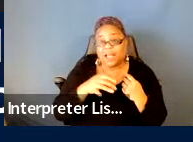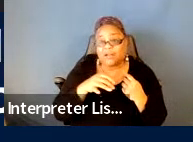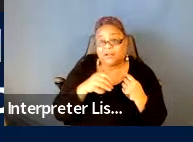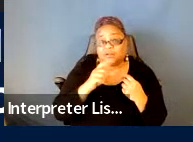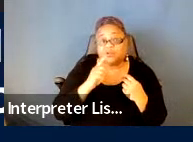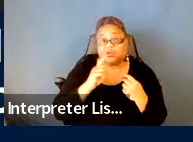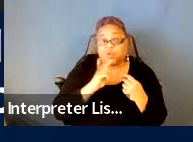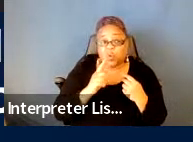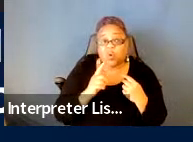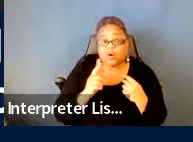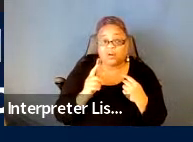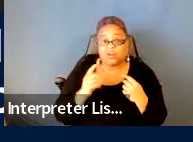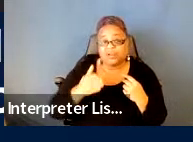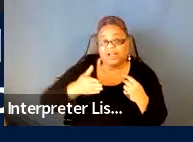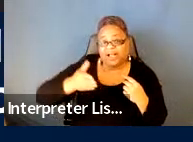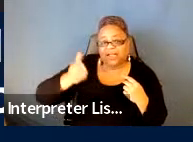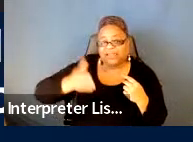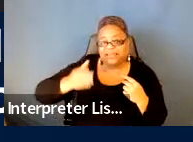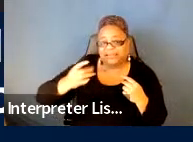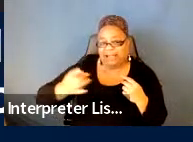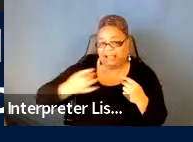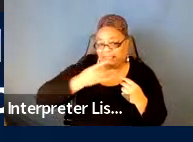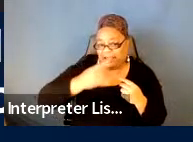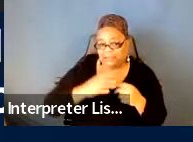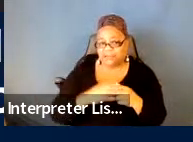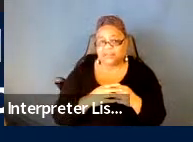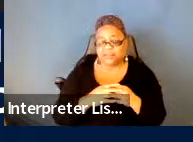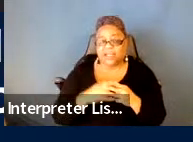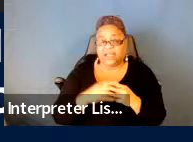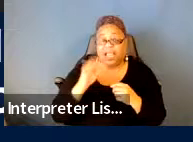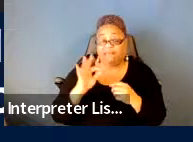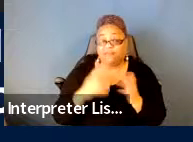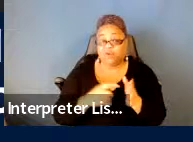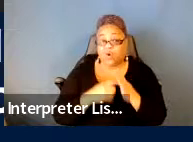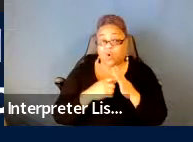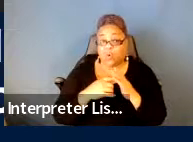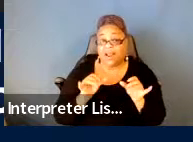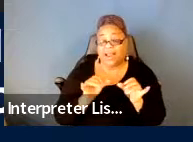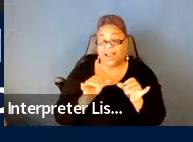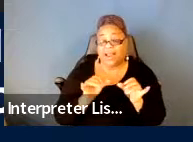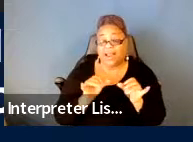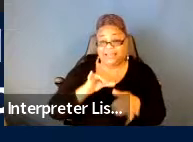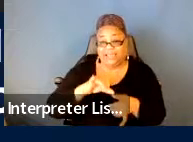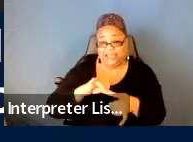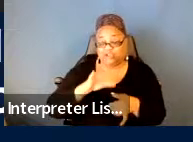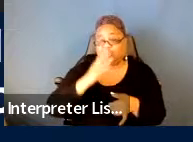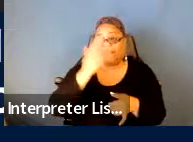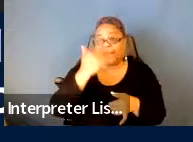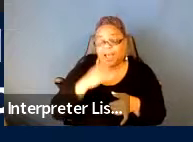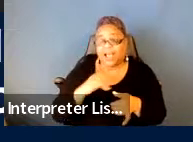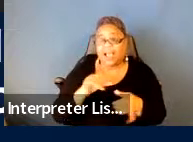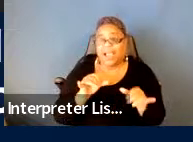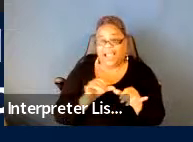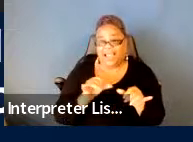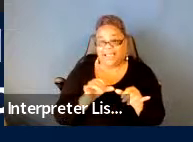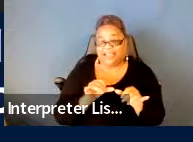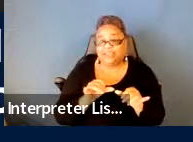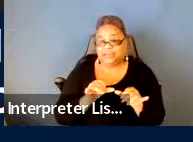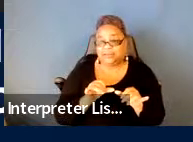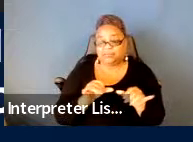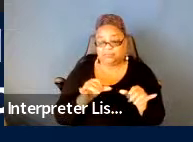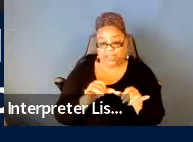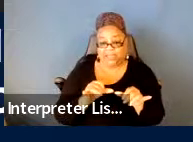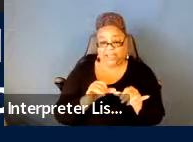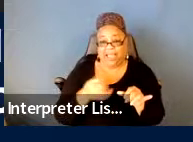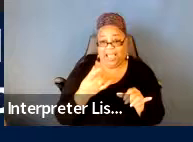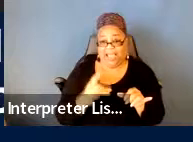of doors, as long as the required 18-inch by 18-inch clear floor space can be provided.